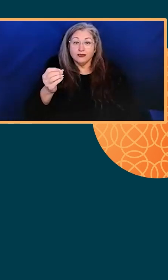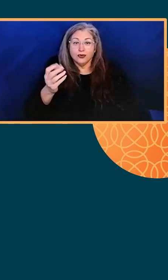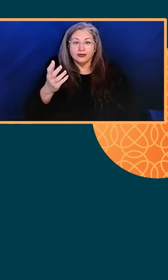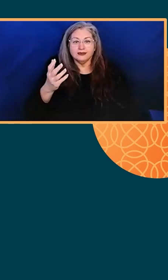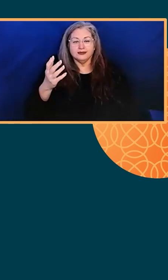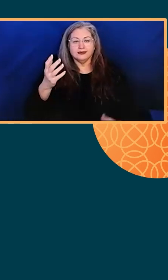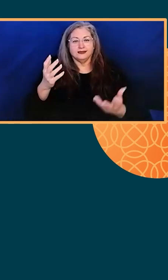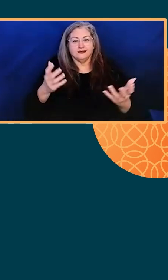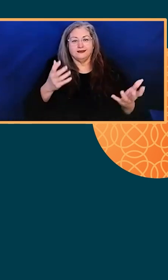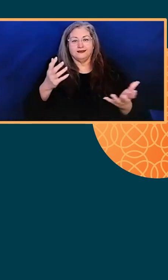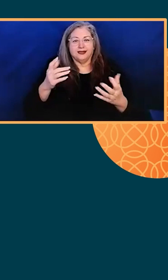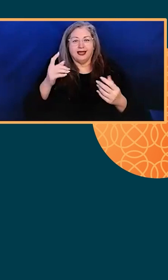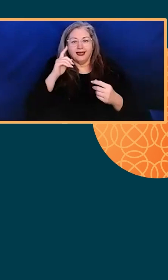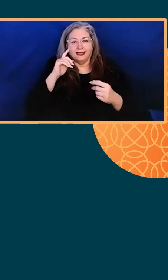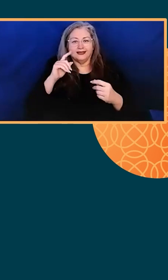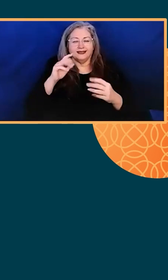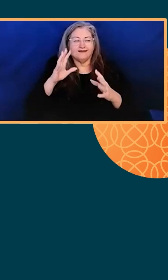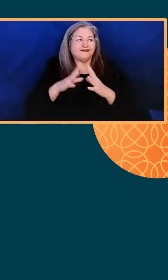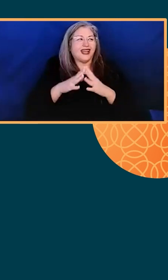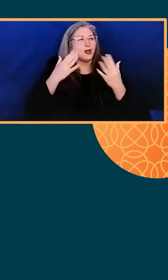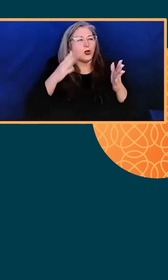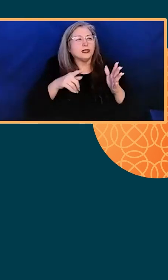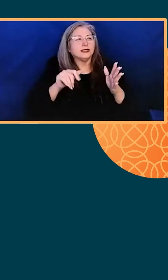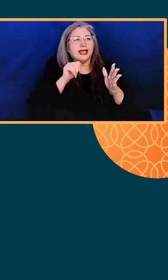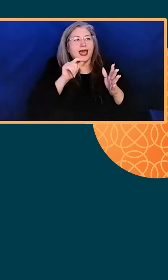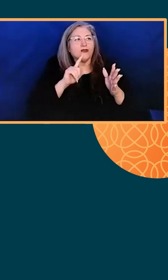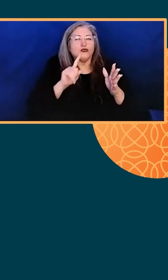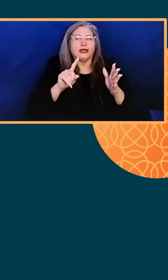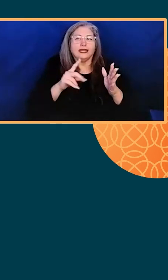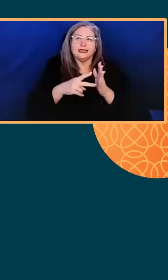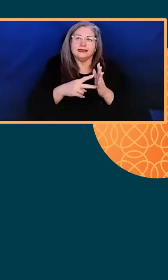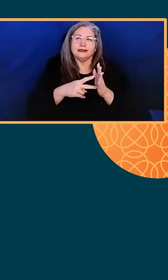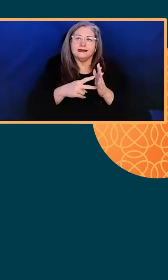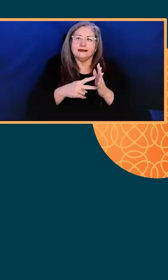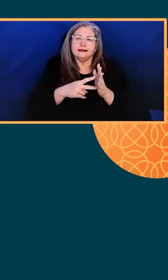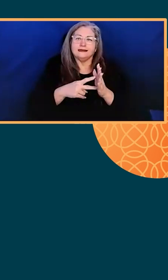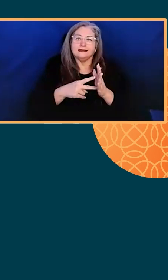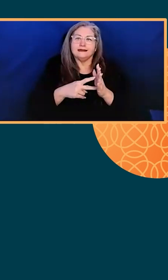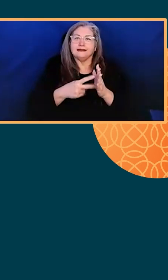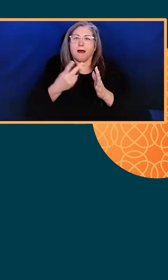think this is like I don't know, it's not really a double-edged sword, but